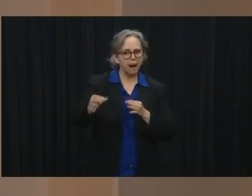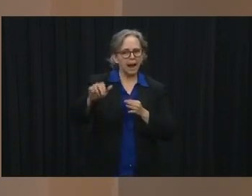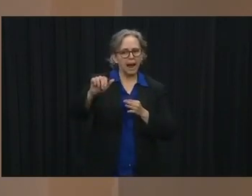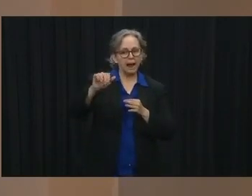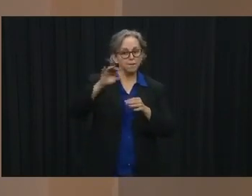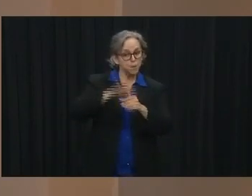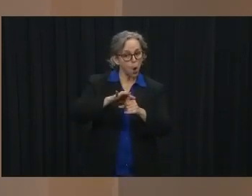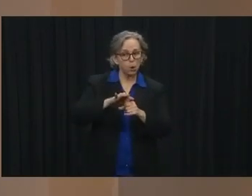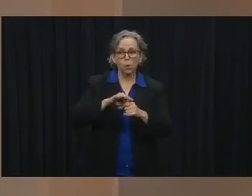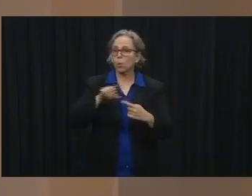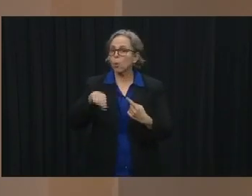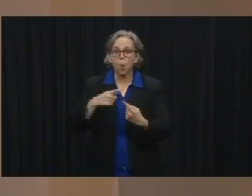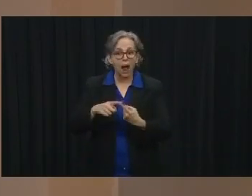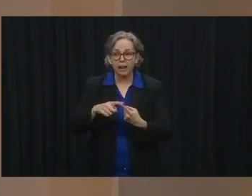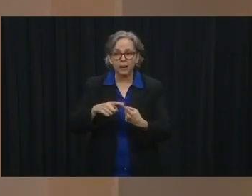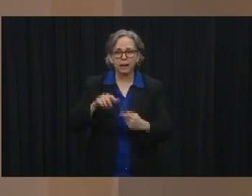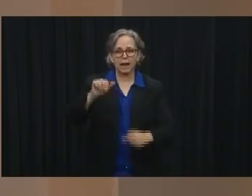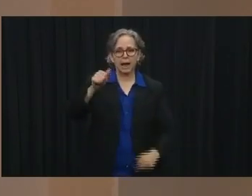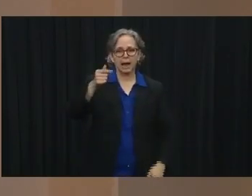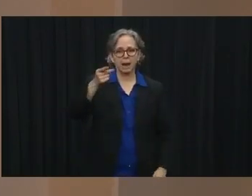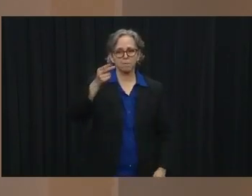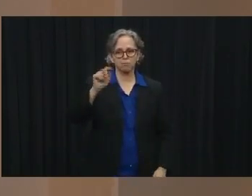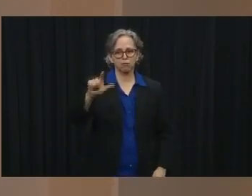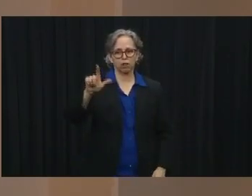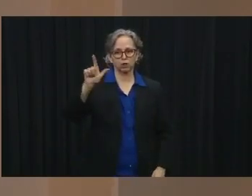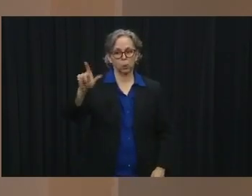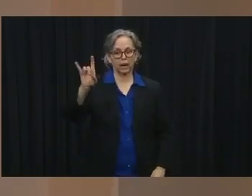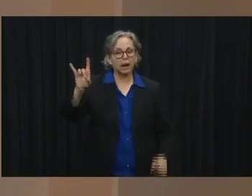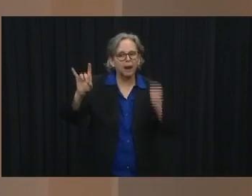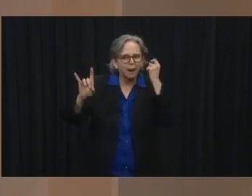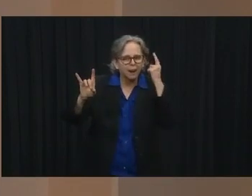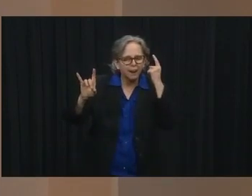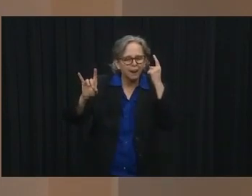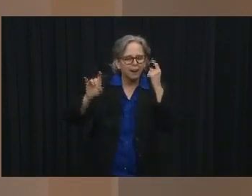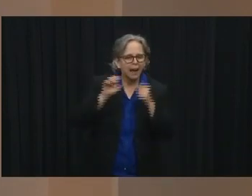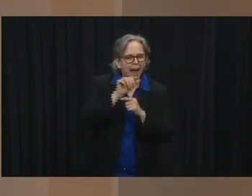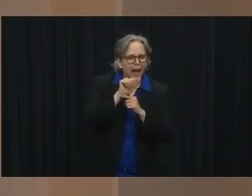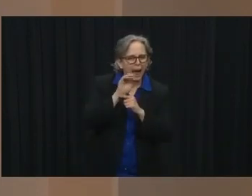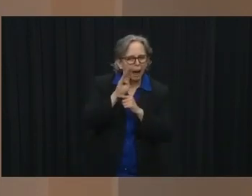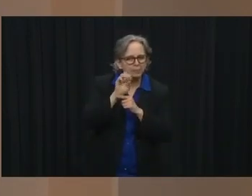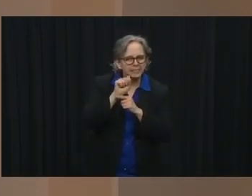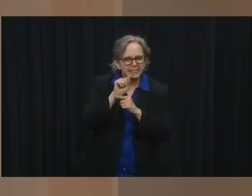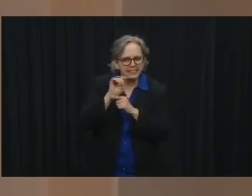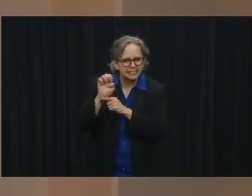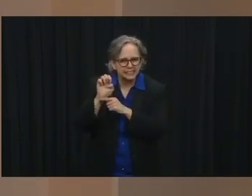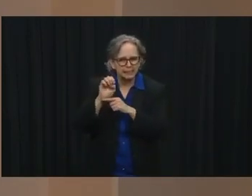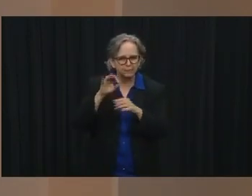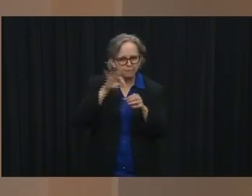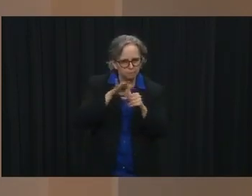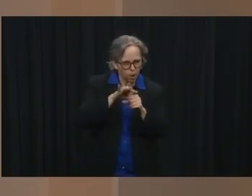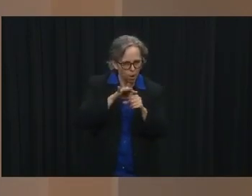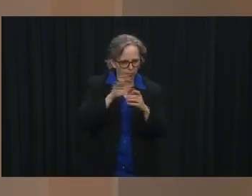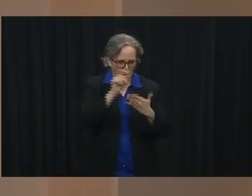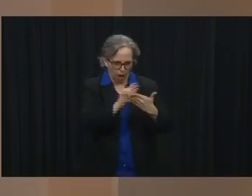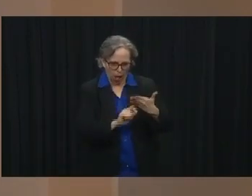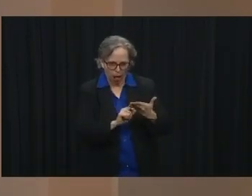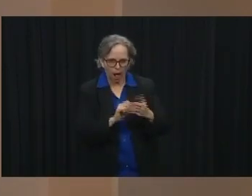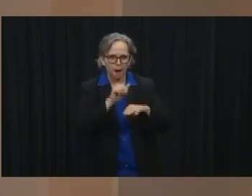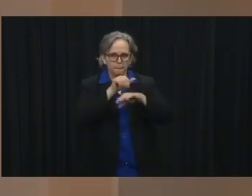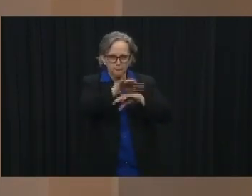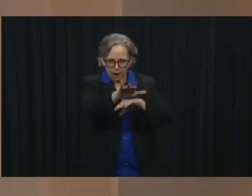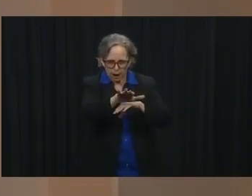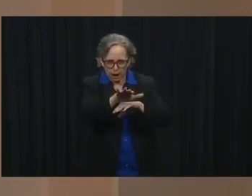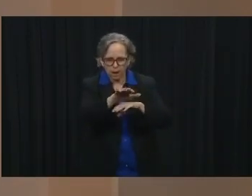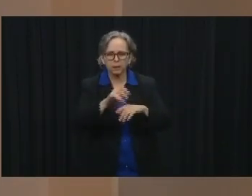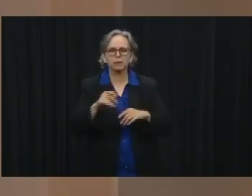begin the process of requesting that absentee ballot. Go to voteohio.gov and you can